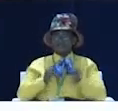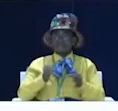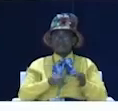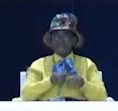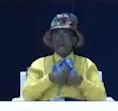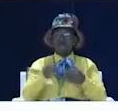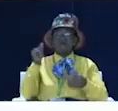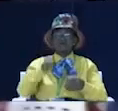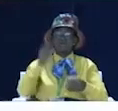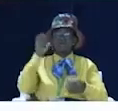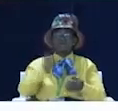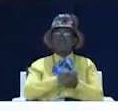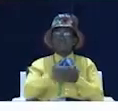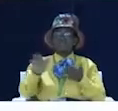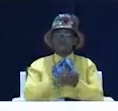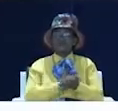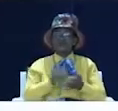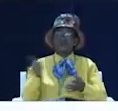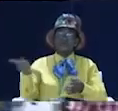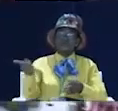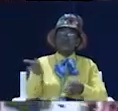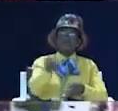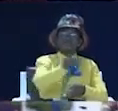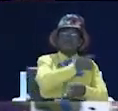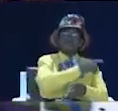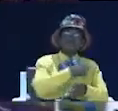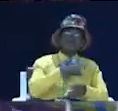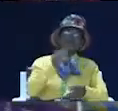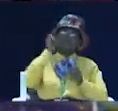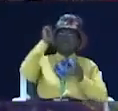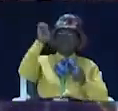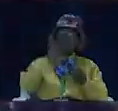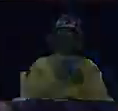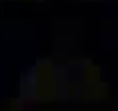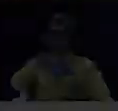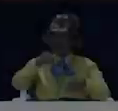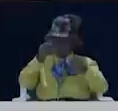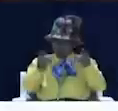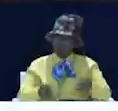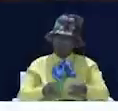in the heavens shall laugh.